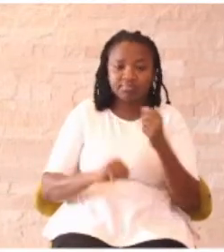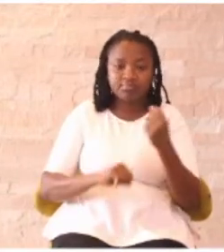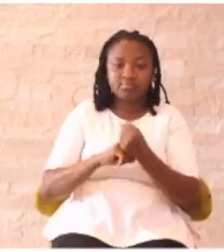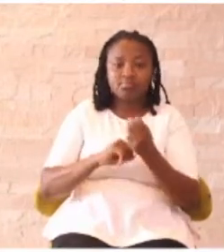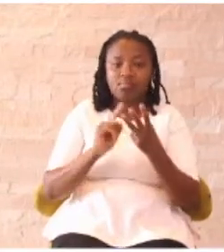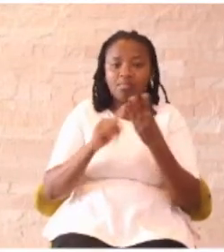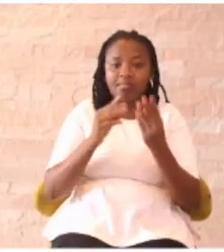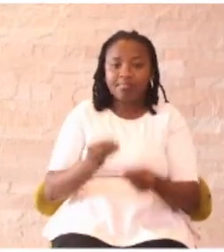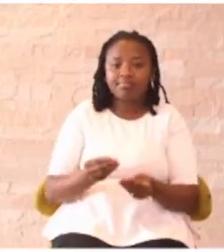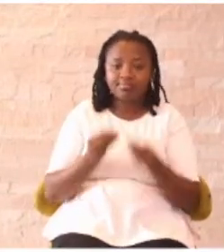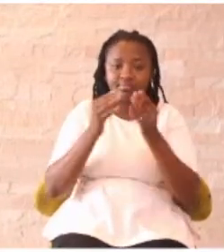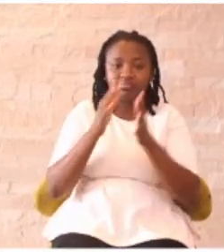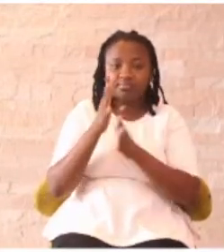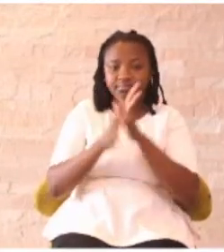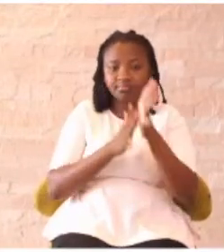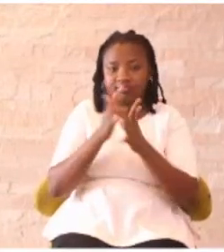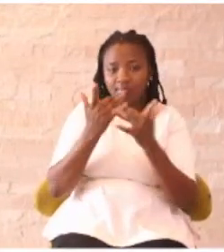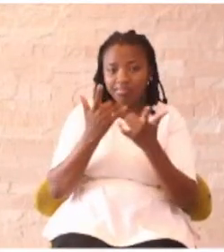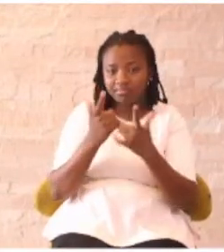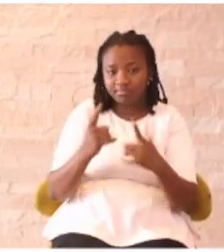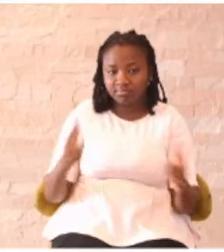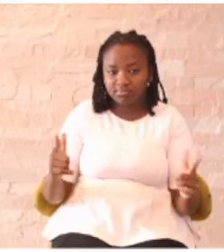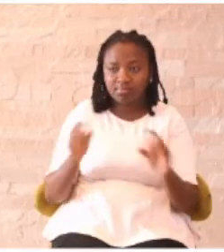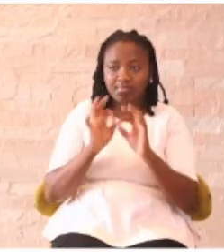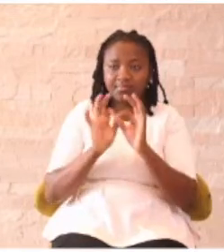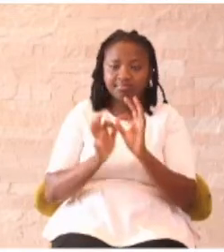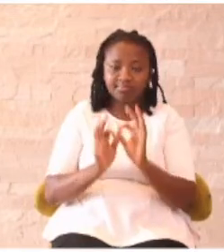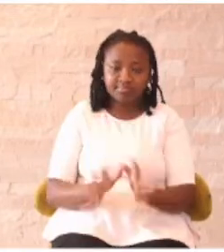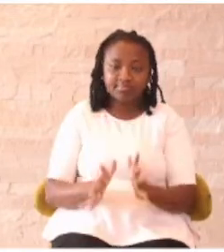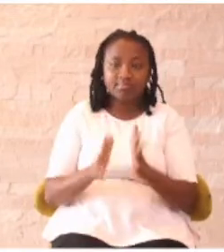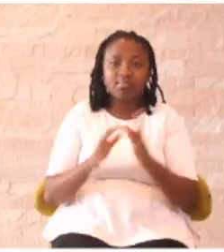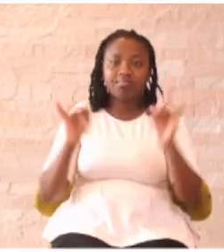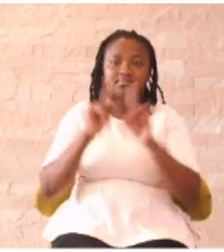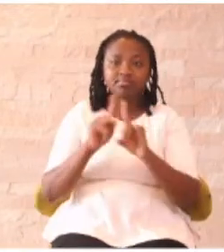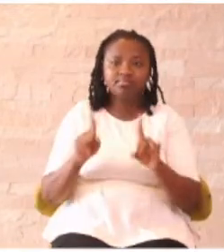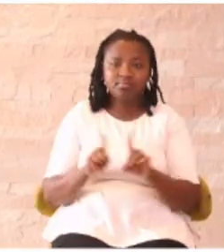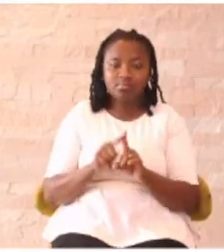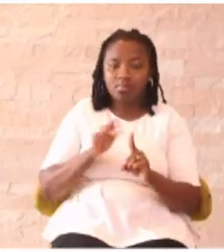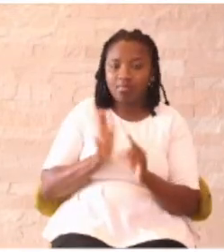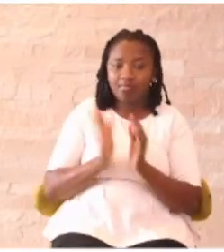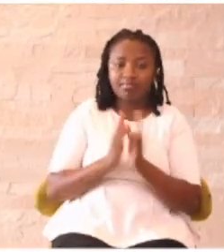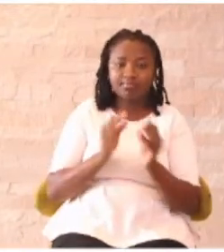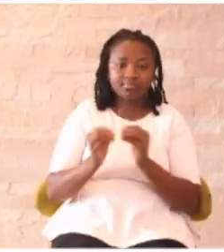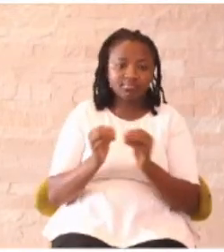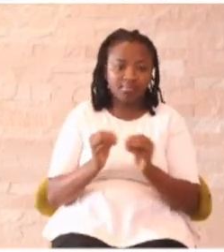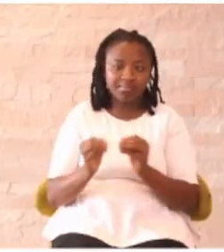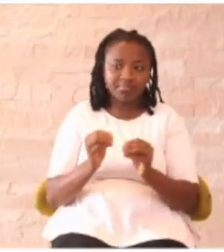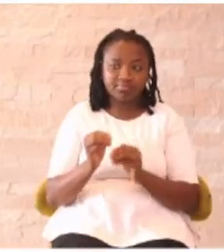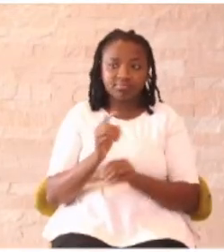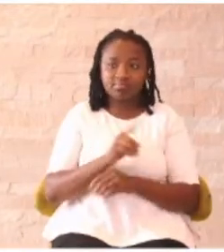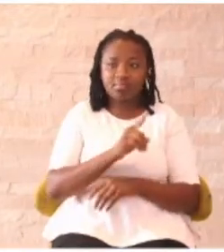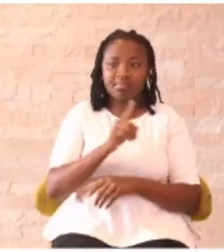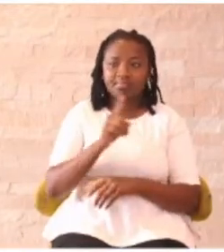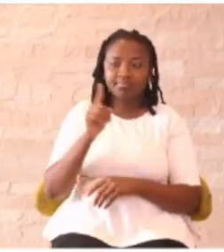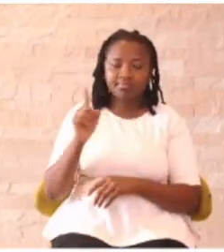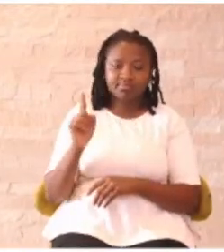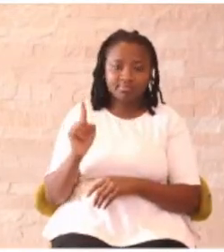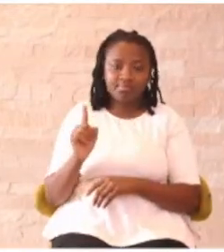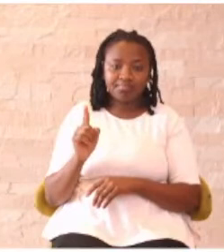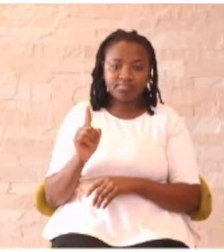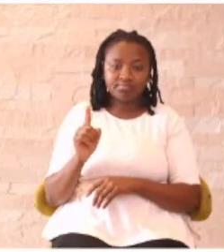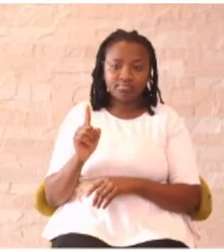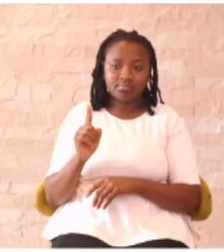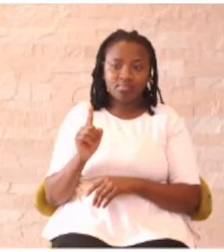language. File of women with disability are marked